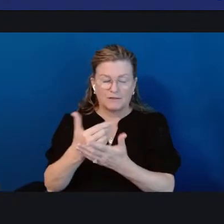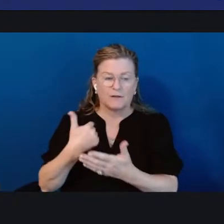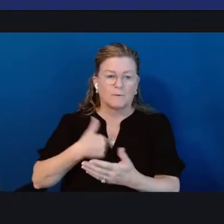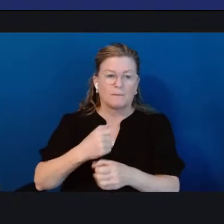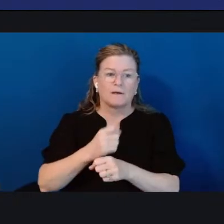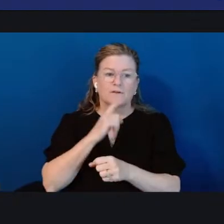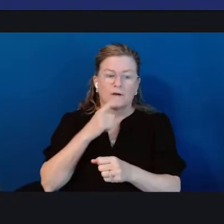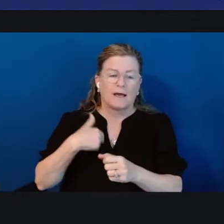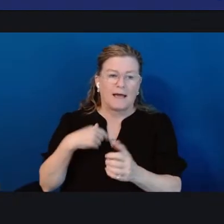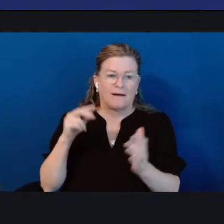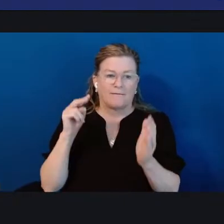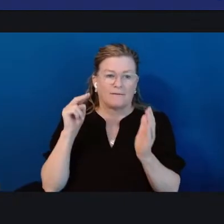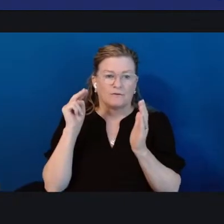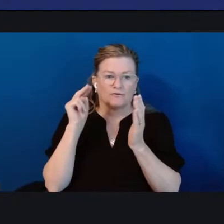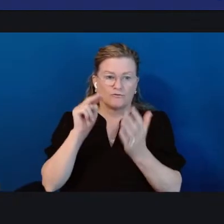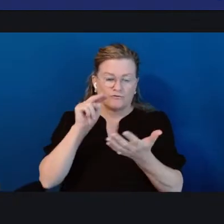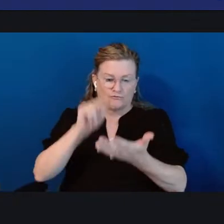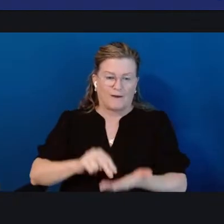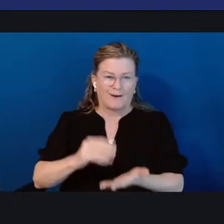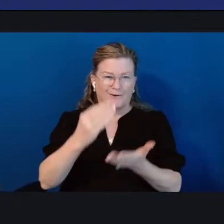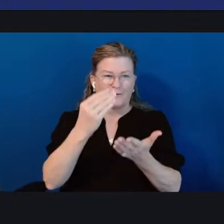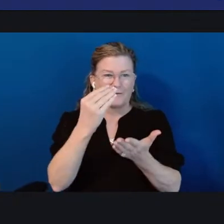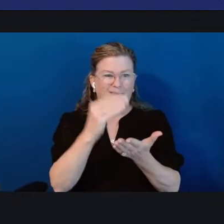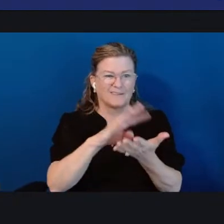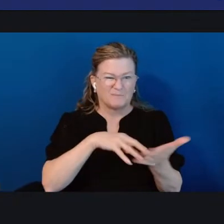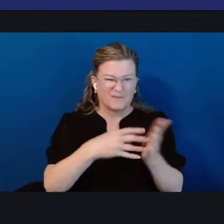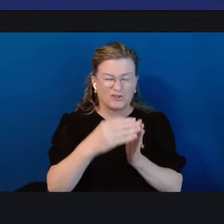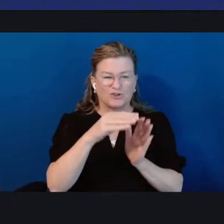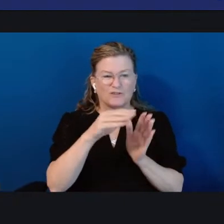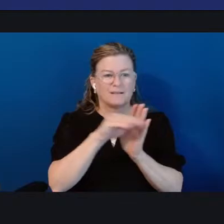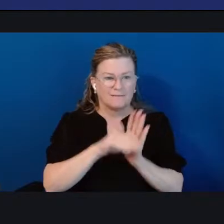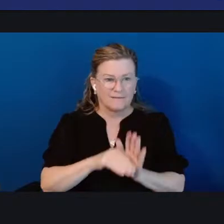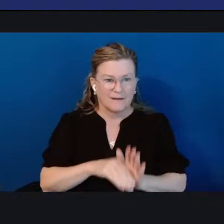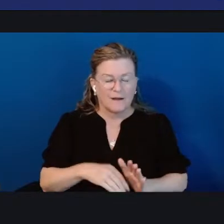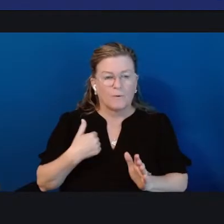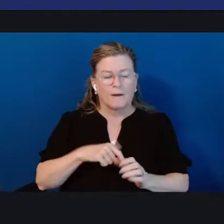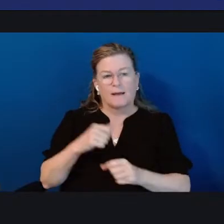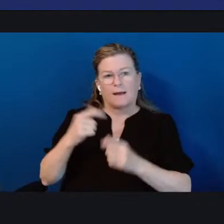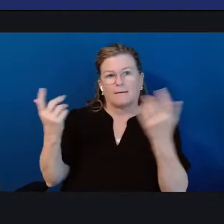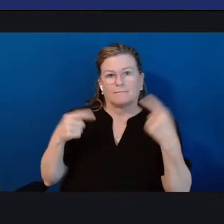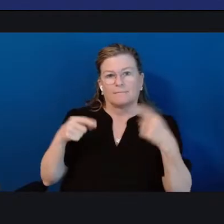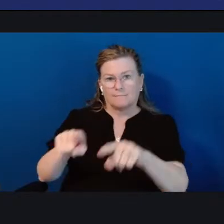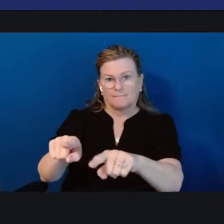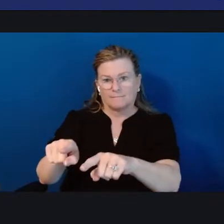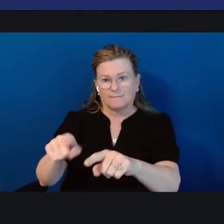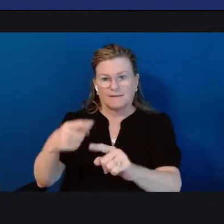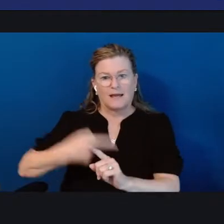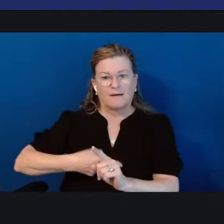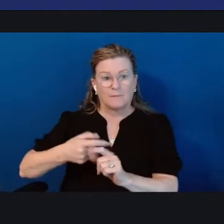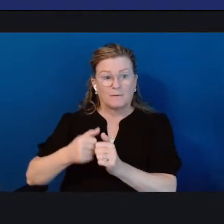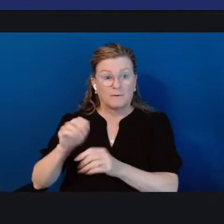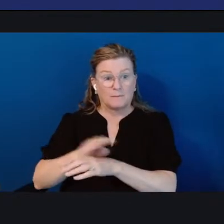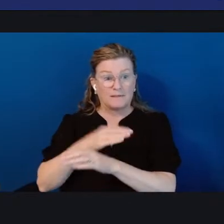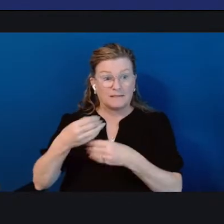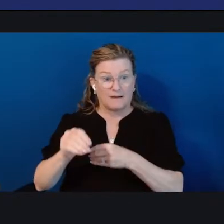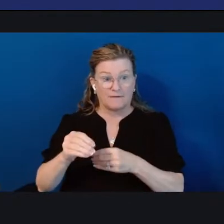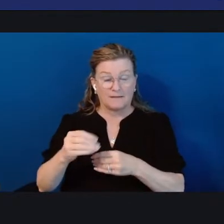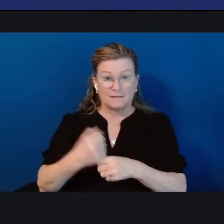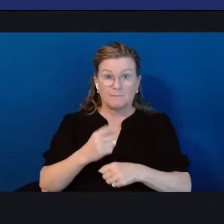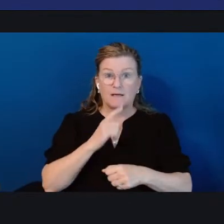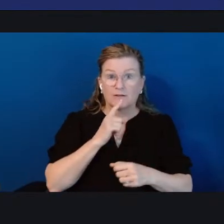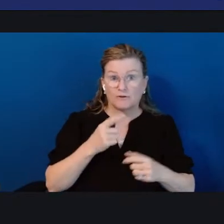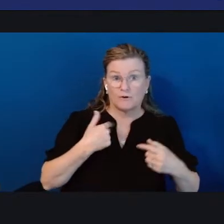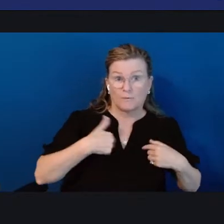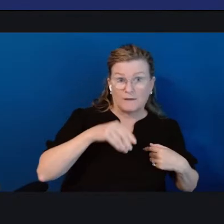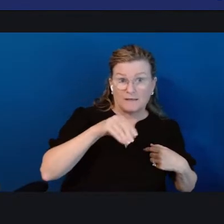have budget trackers so that we can align and reconcile monthly with the business office and make sure that what we're saying we have spent is